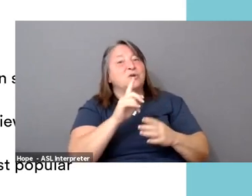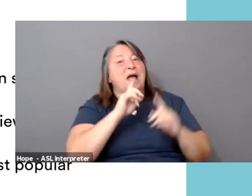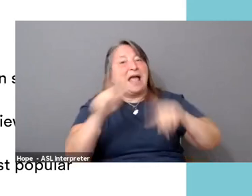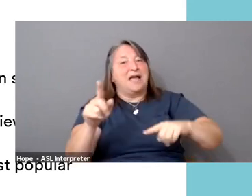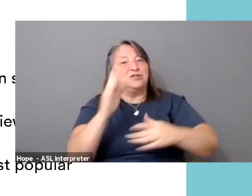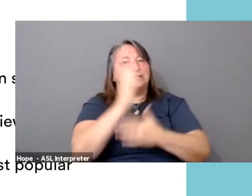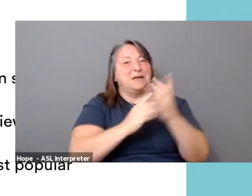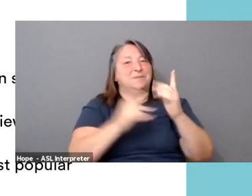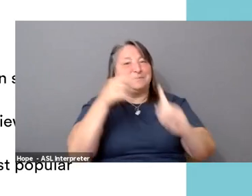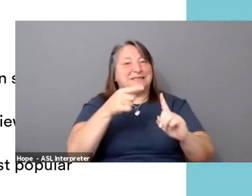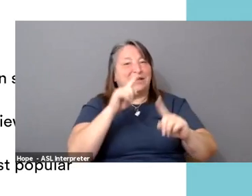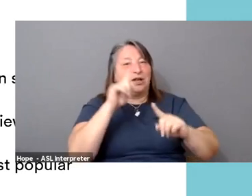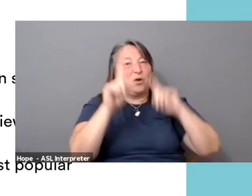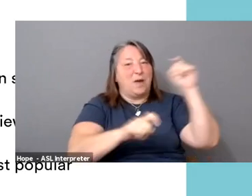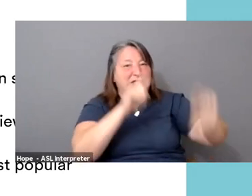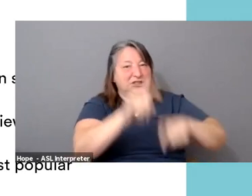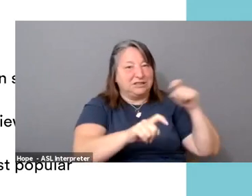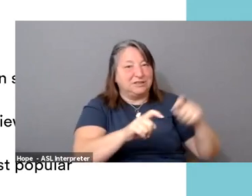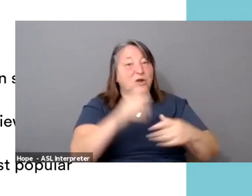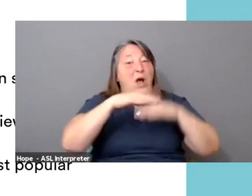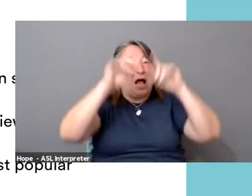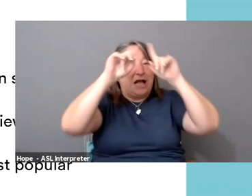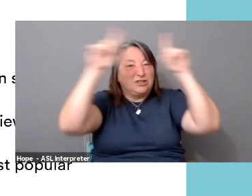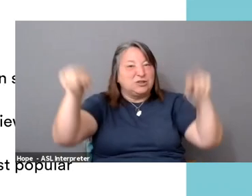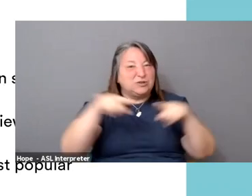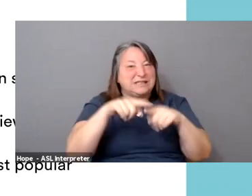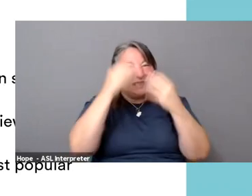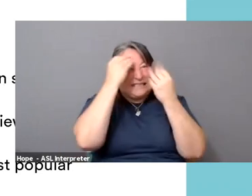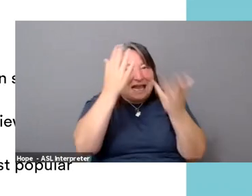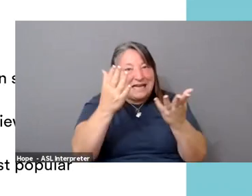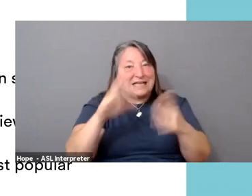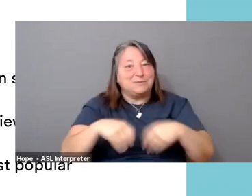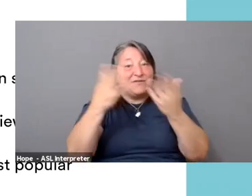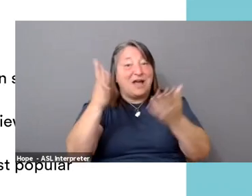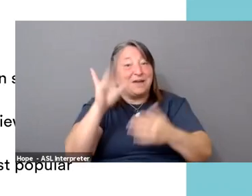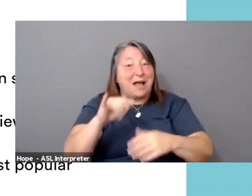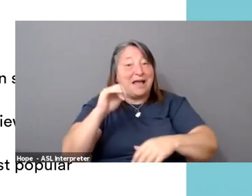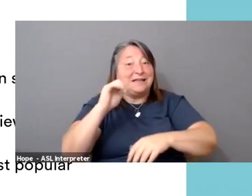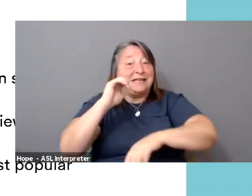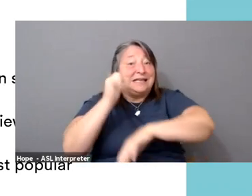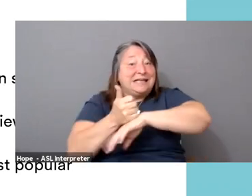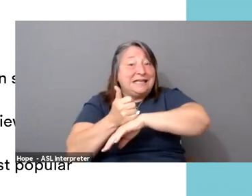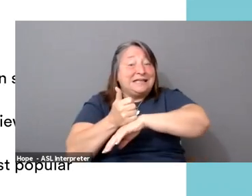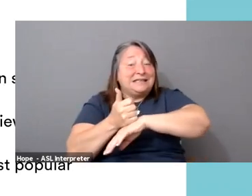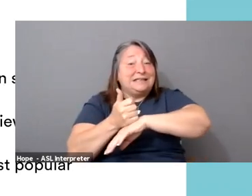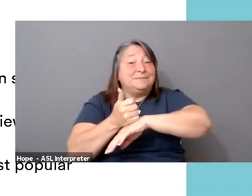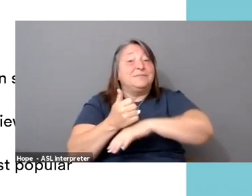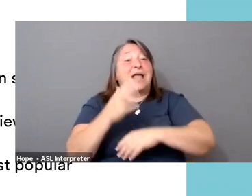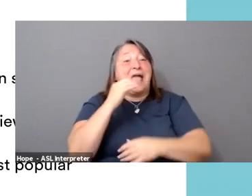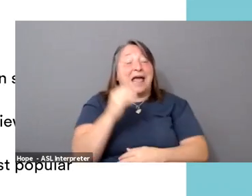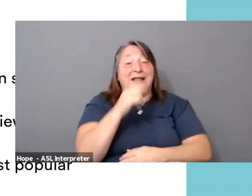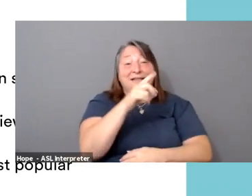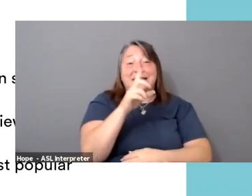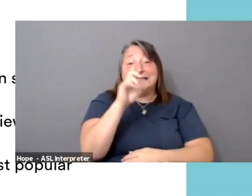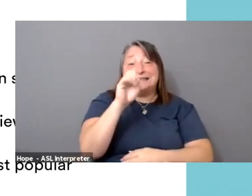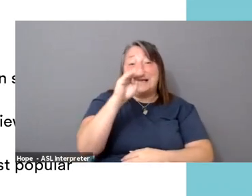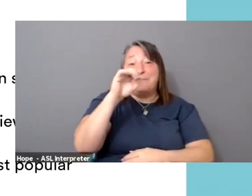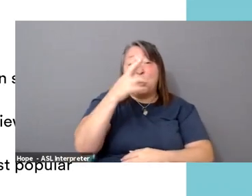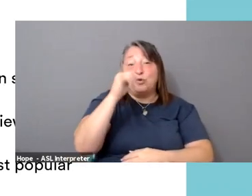to reiterate, the on-screen data is provided by the Institute, and the audience demographic data is provided by